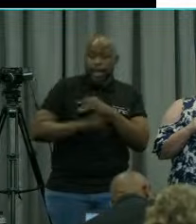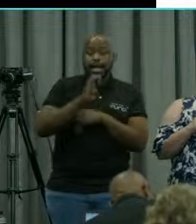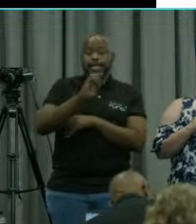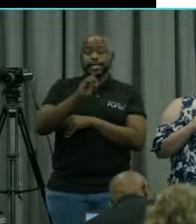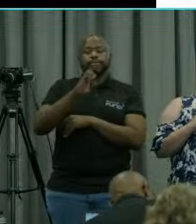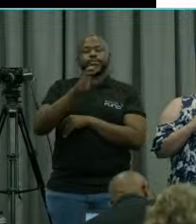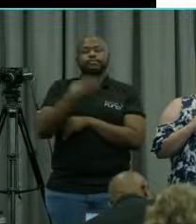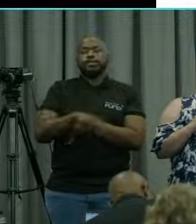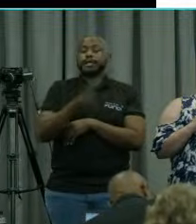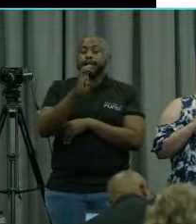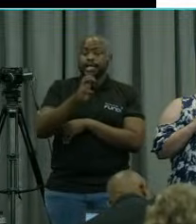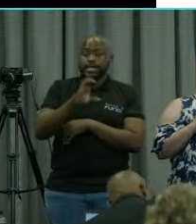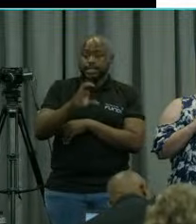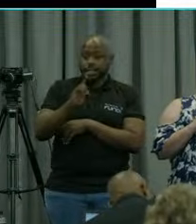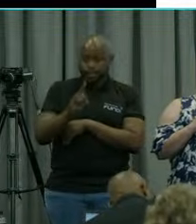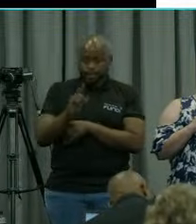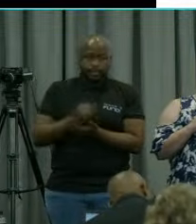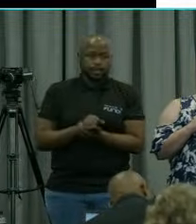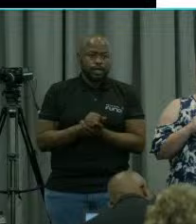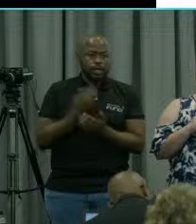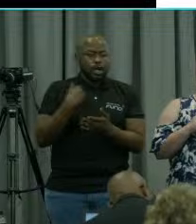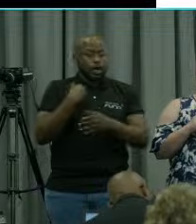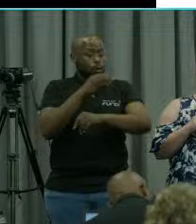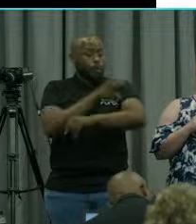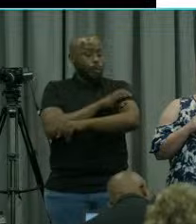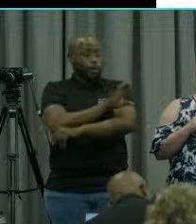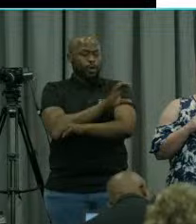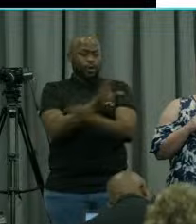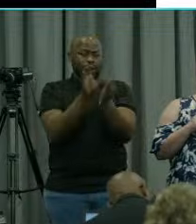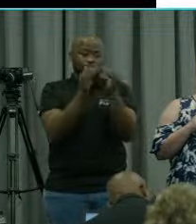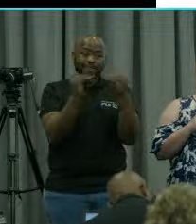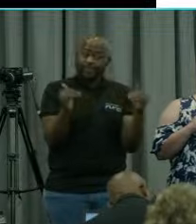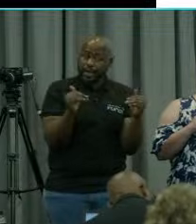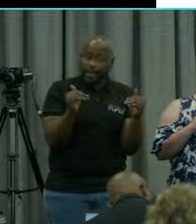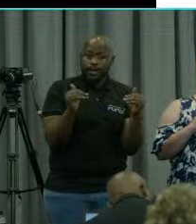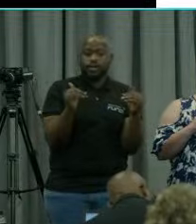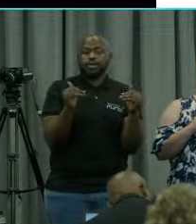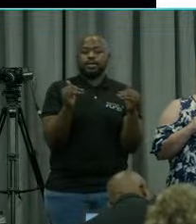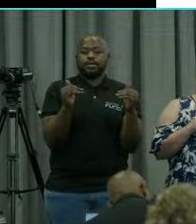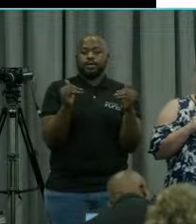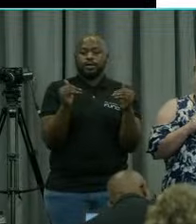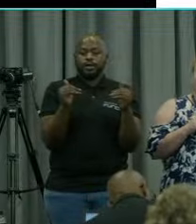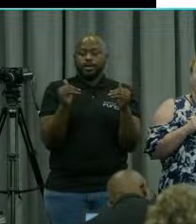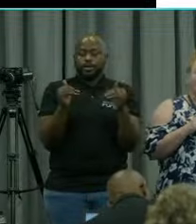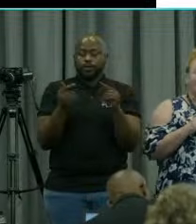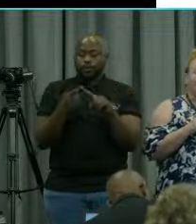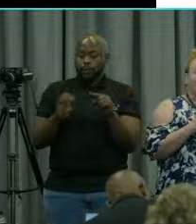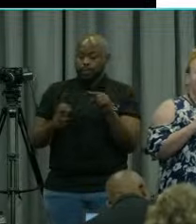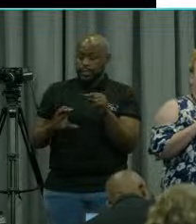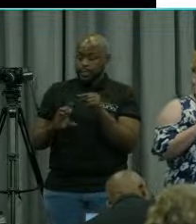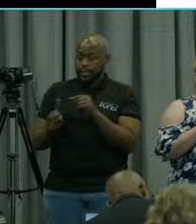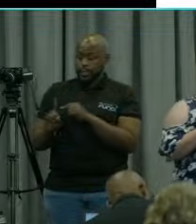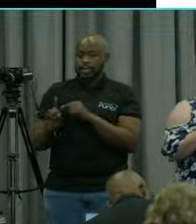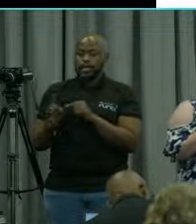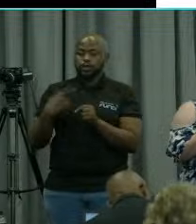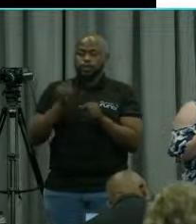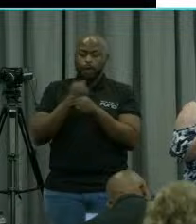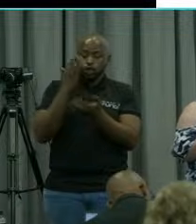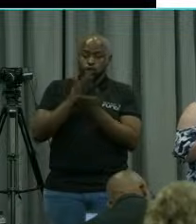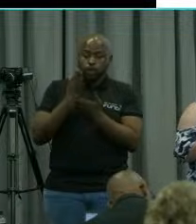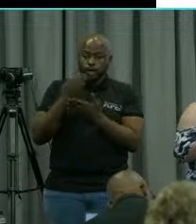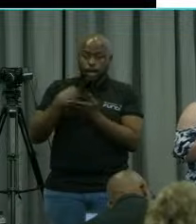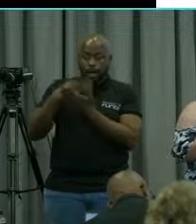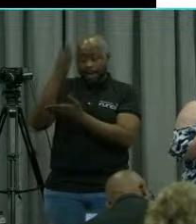important. Are we allocating fairly to foundation phase to make sure that our learners at